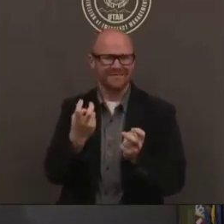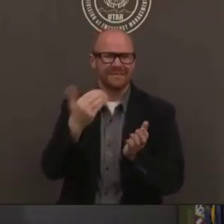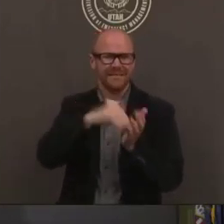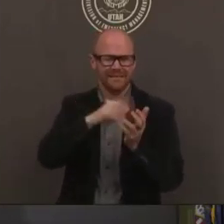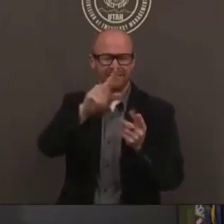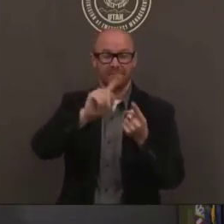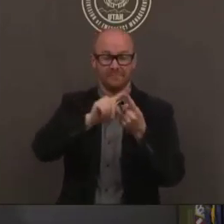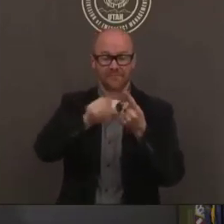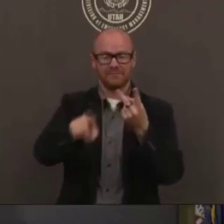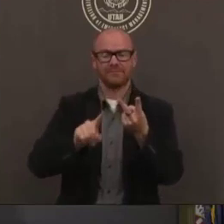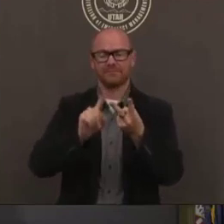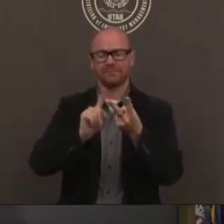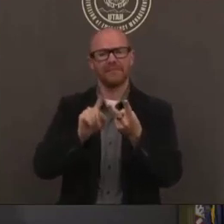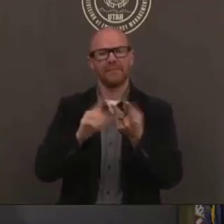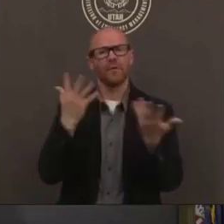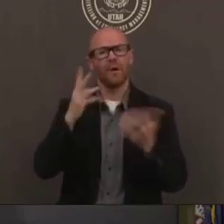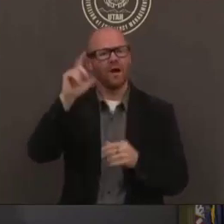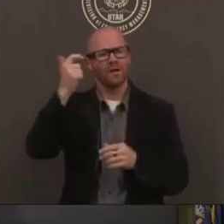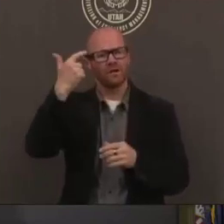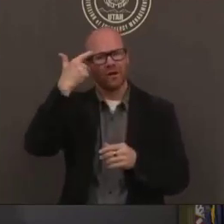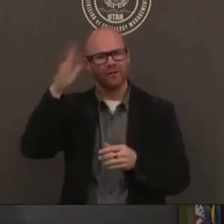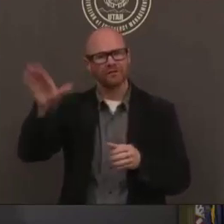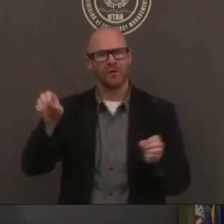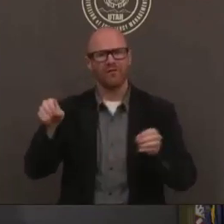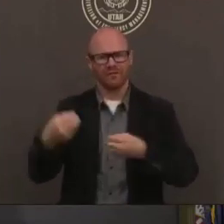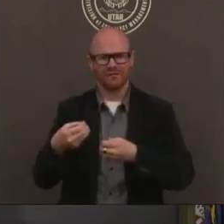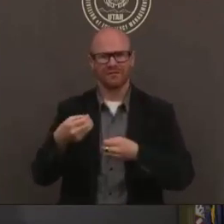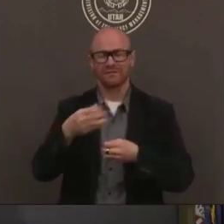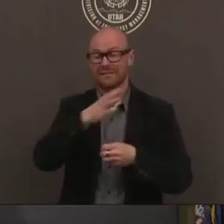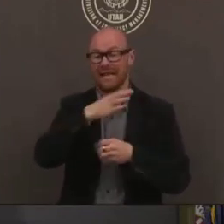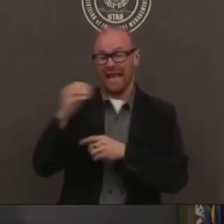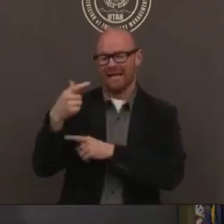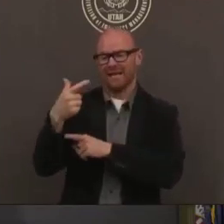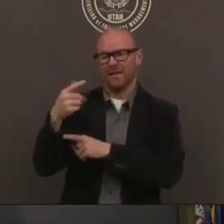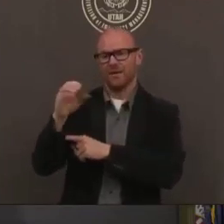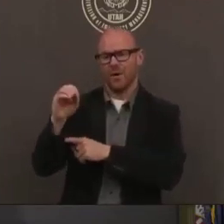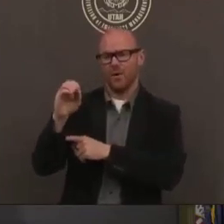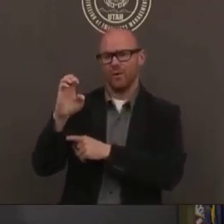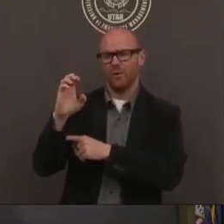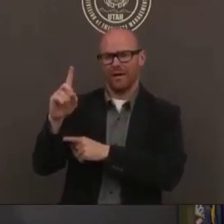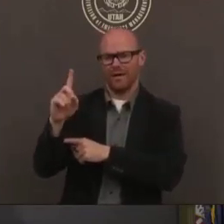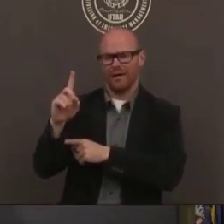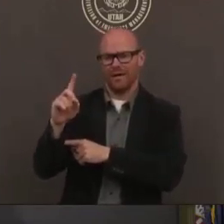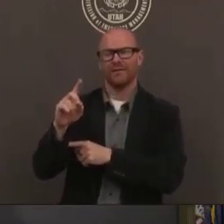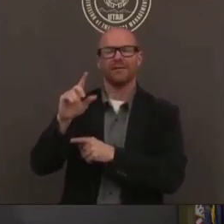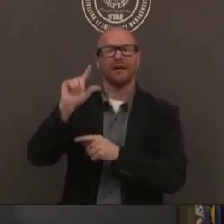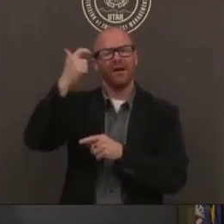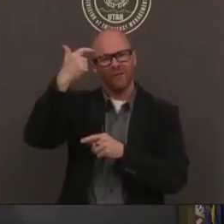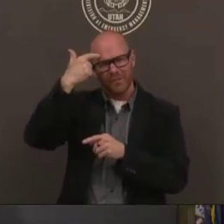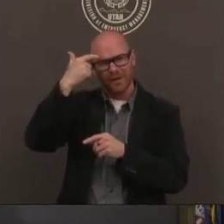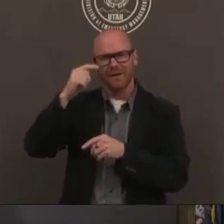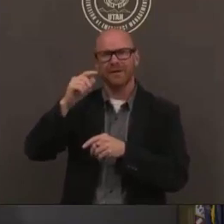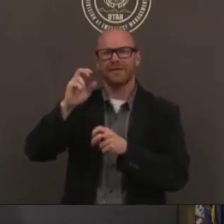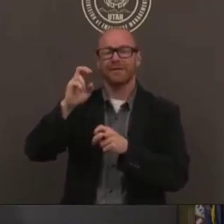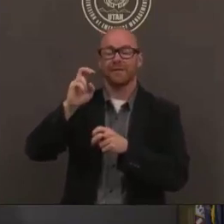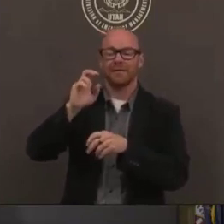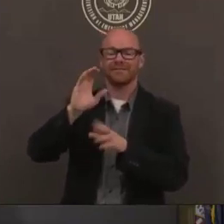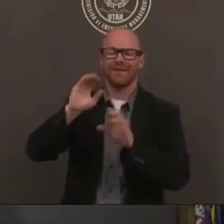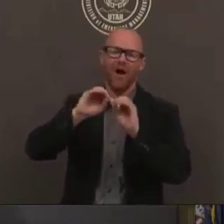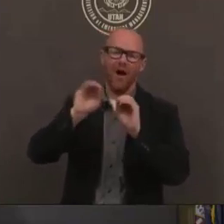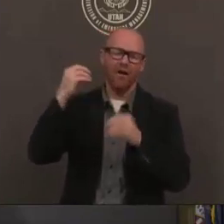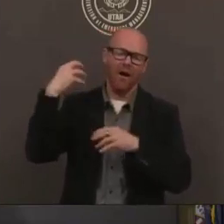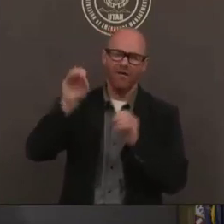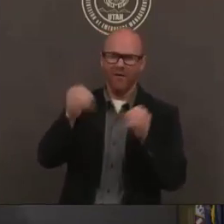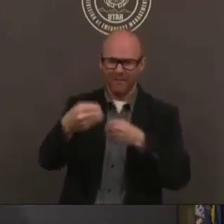what is the governor's office and GoEd having to say about when some businesses might be open or a